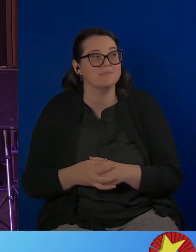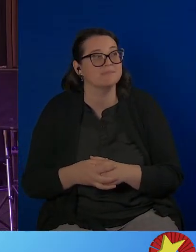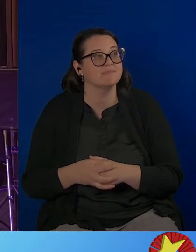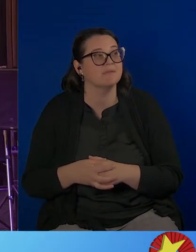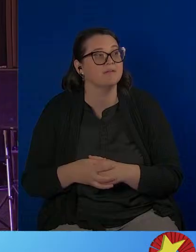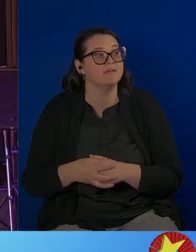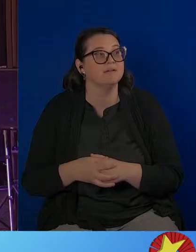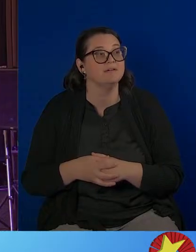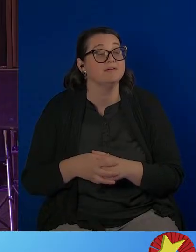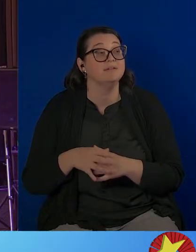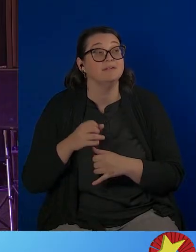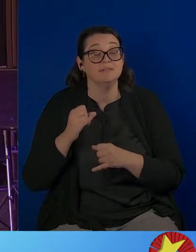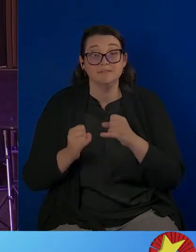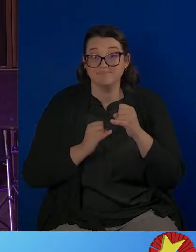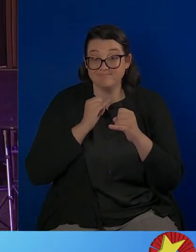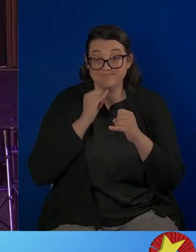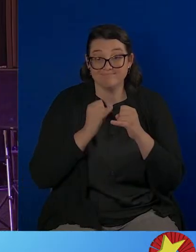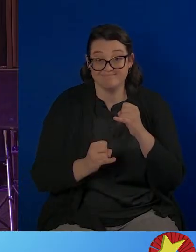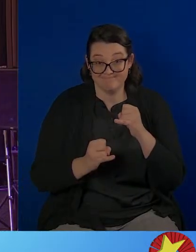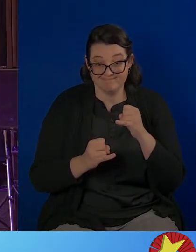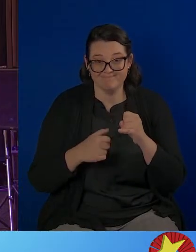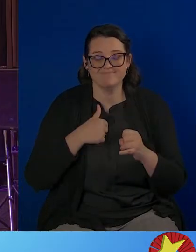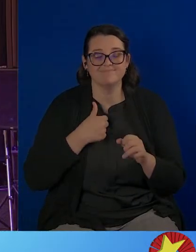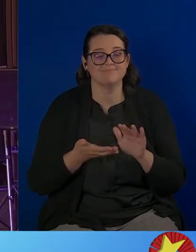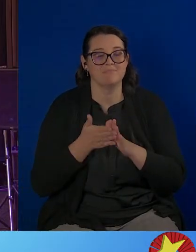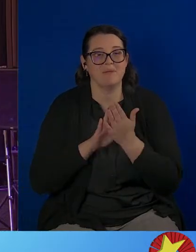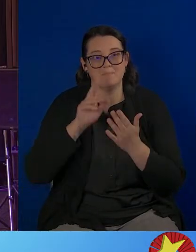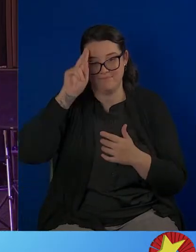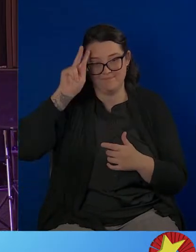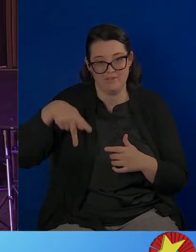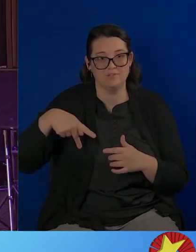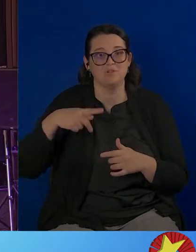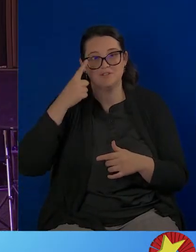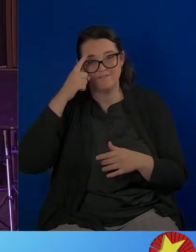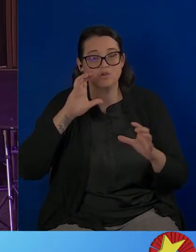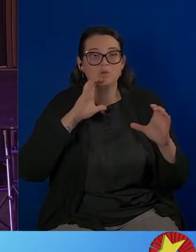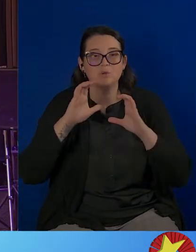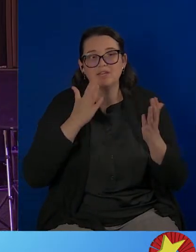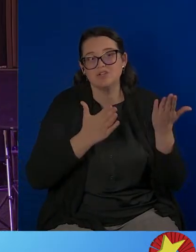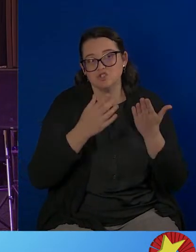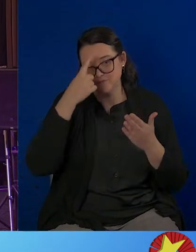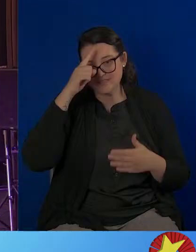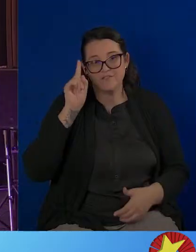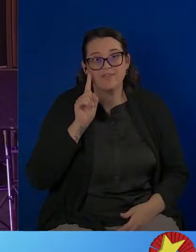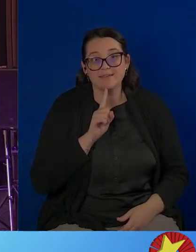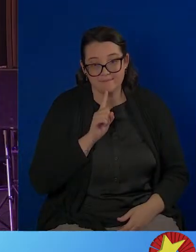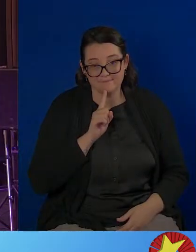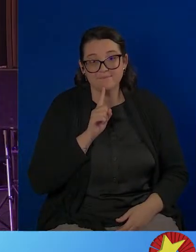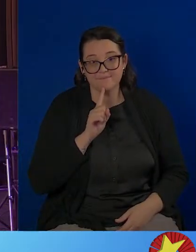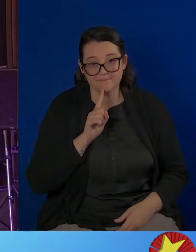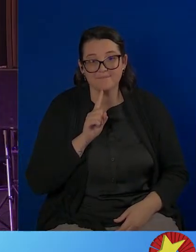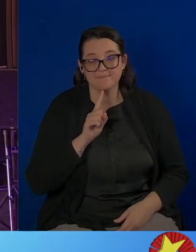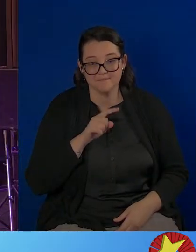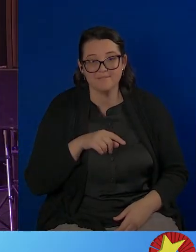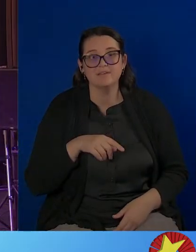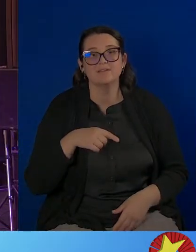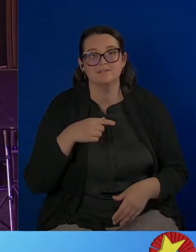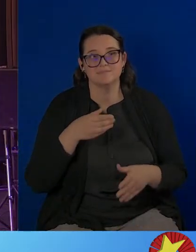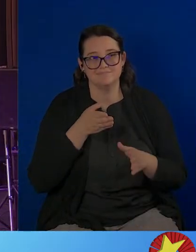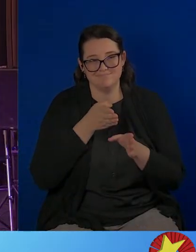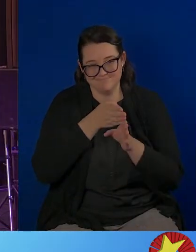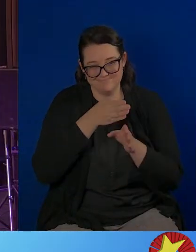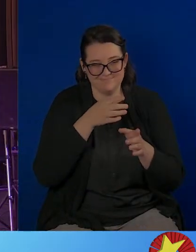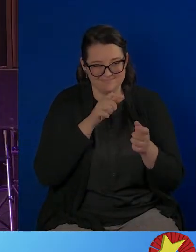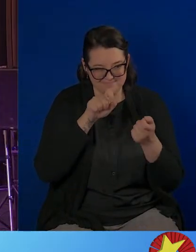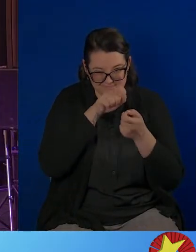Finally, I was the Vice President of Communication Services for the Deaf in sales because they were trying